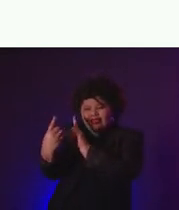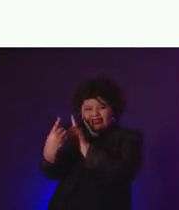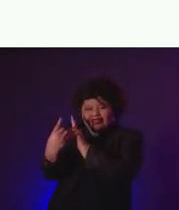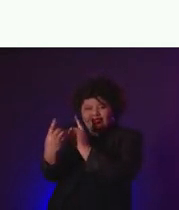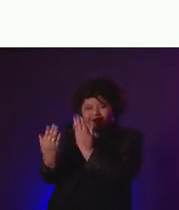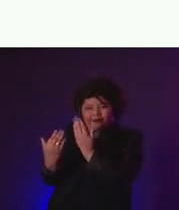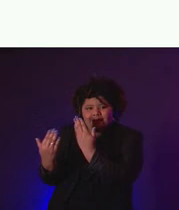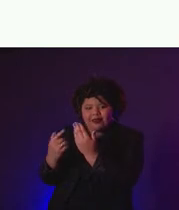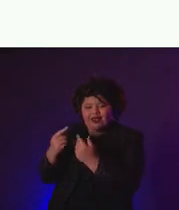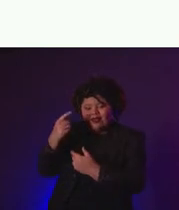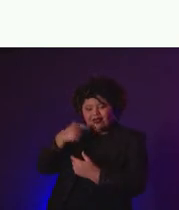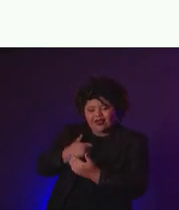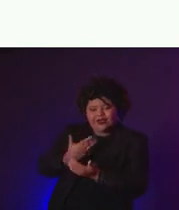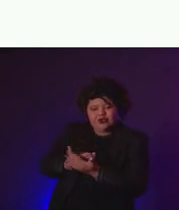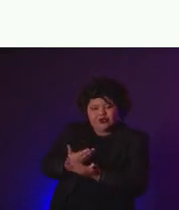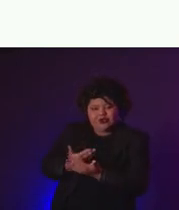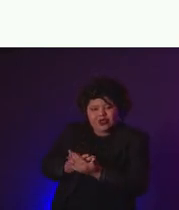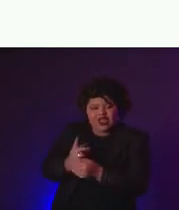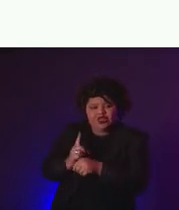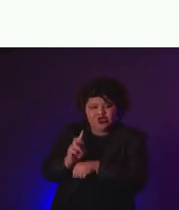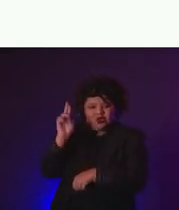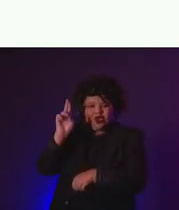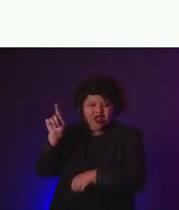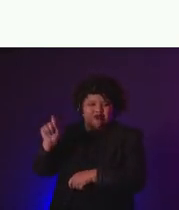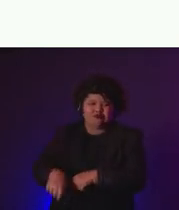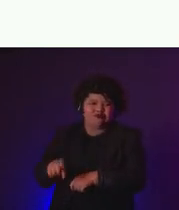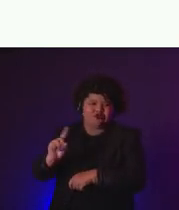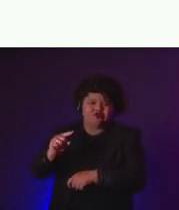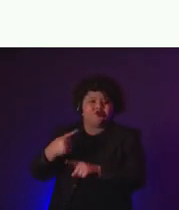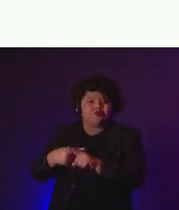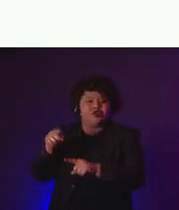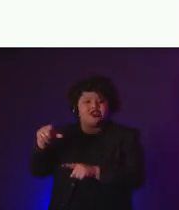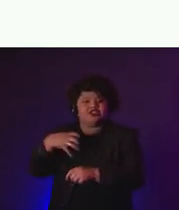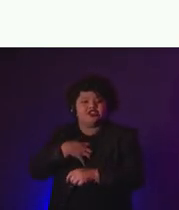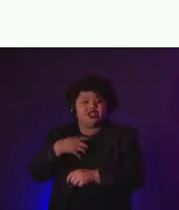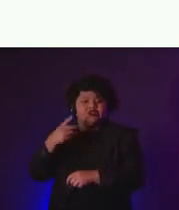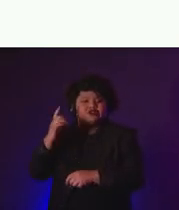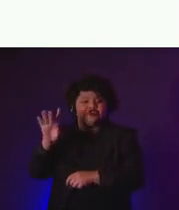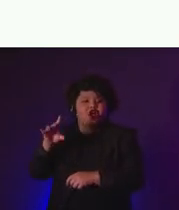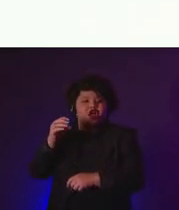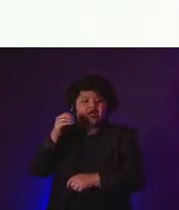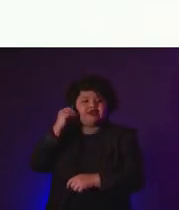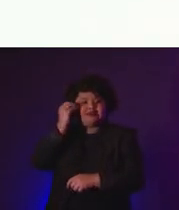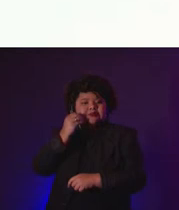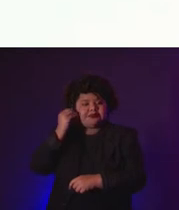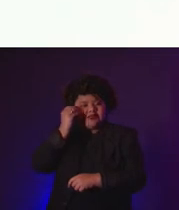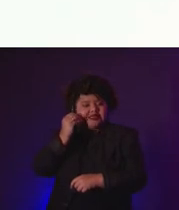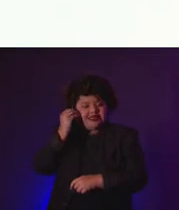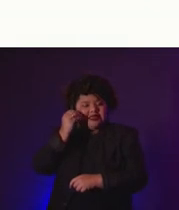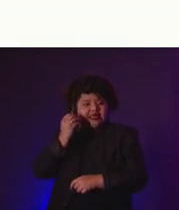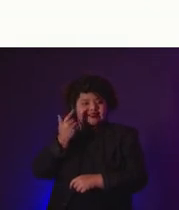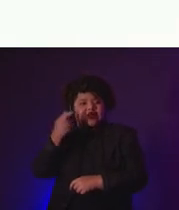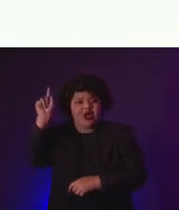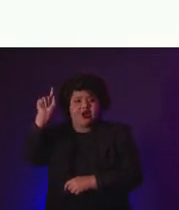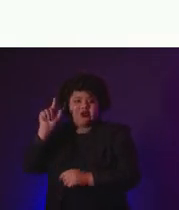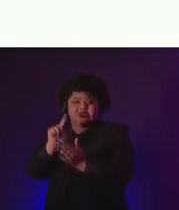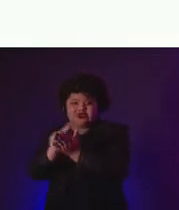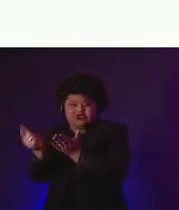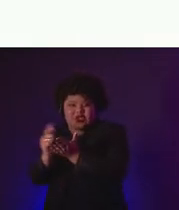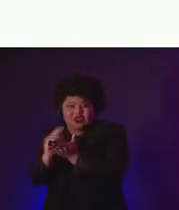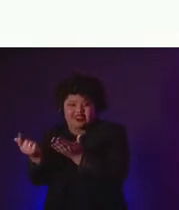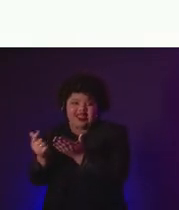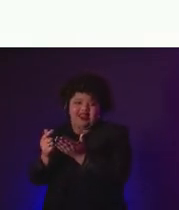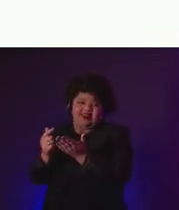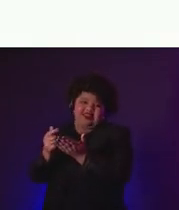correspondent, an editor at some of America's finest daily newspapers, and already had written precision journalism. After all, he was just a